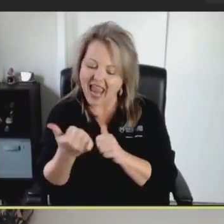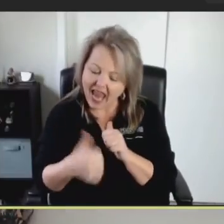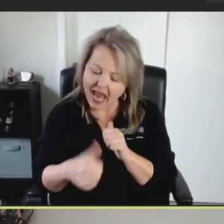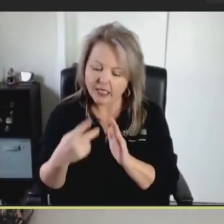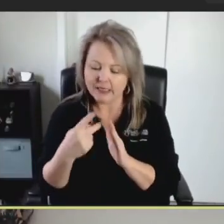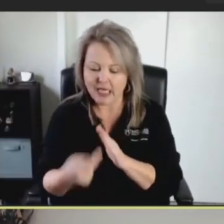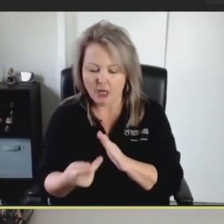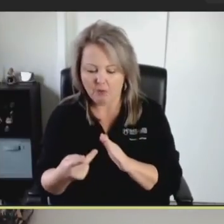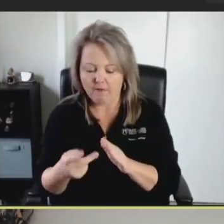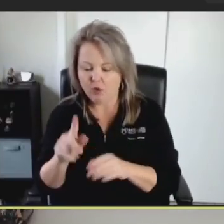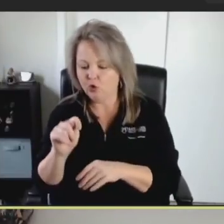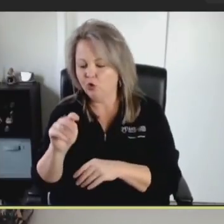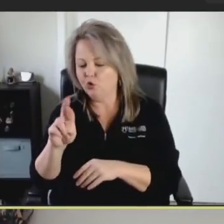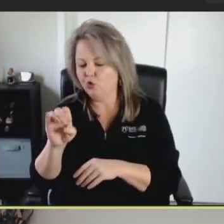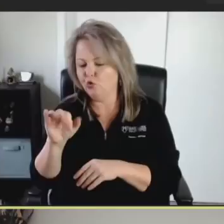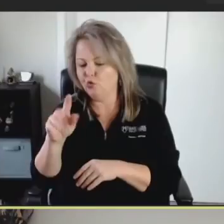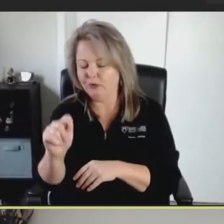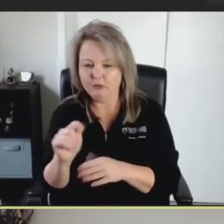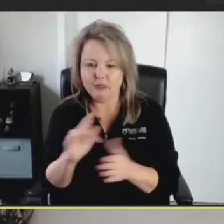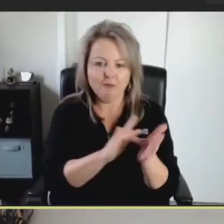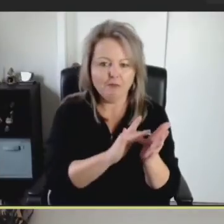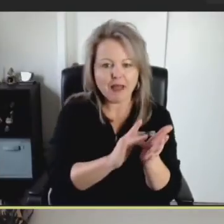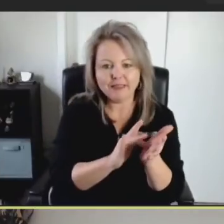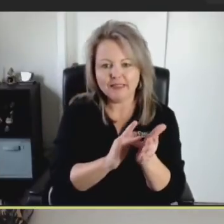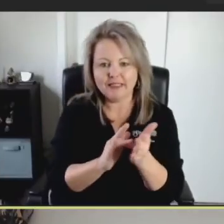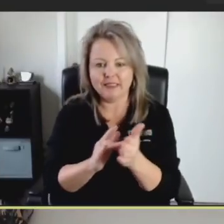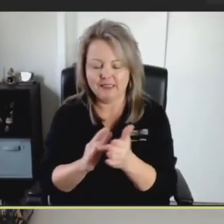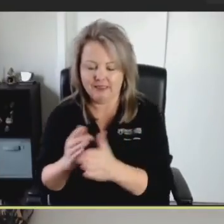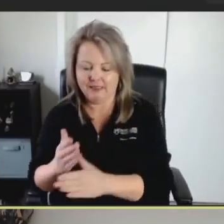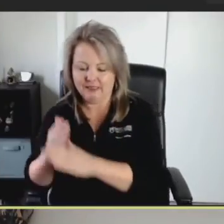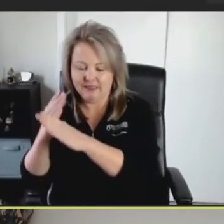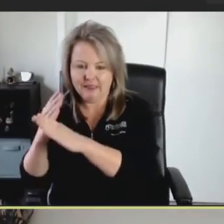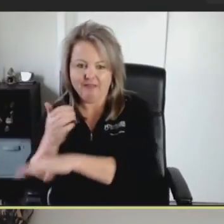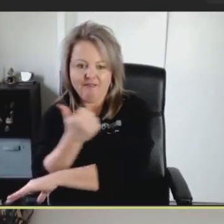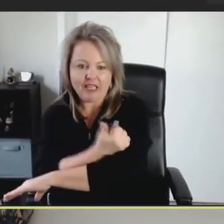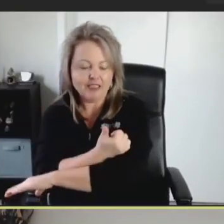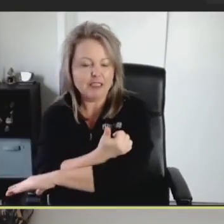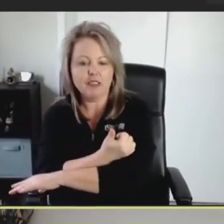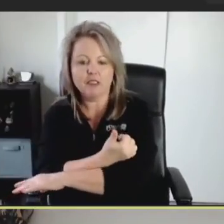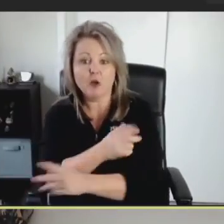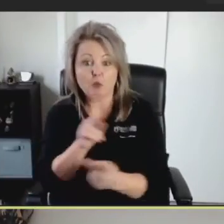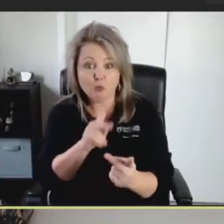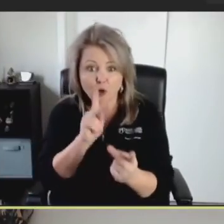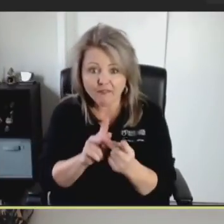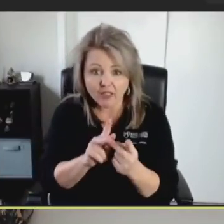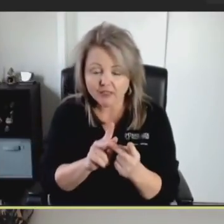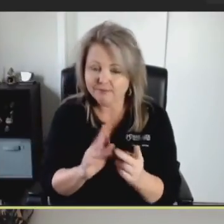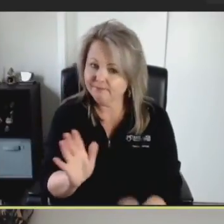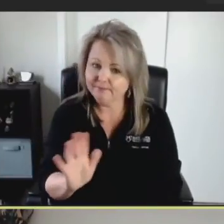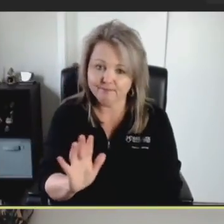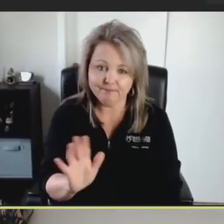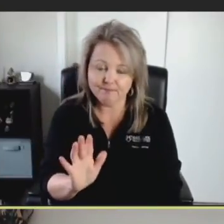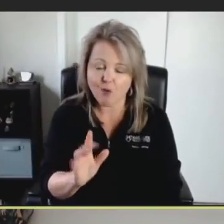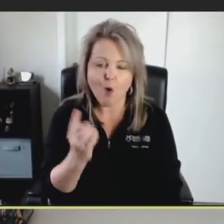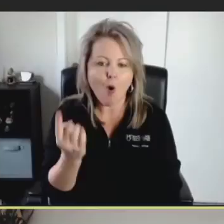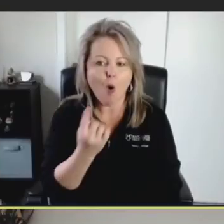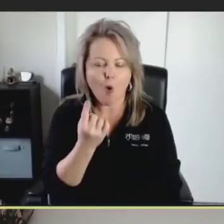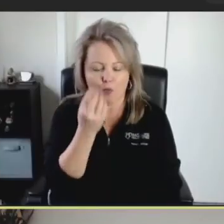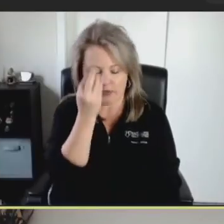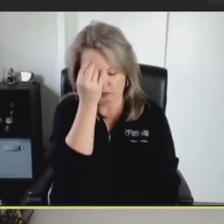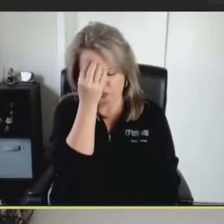medication, vaccine, treatment included, there's always, none of those are perfect. There's always considerations to be